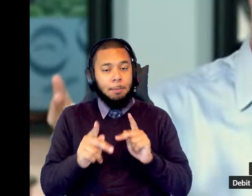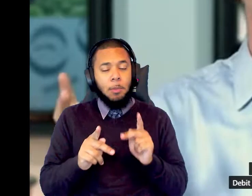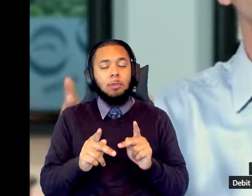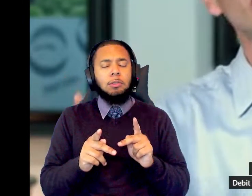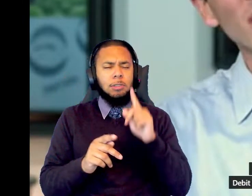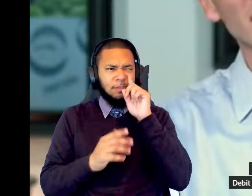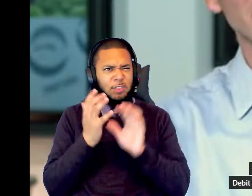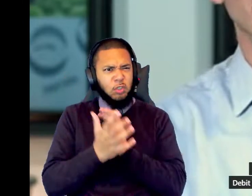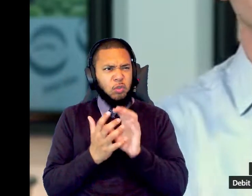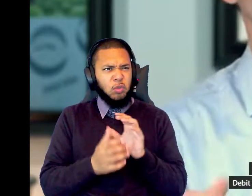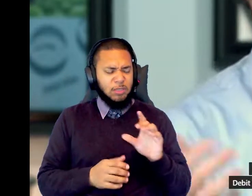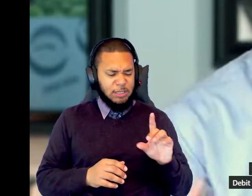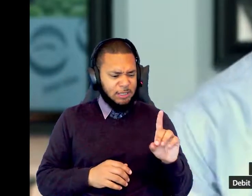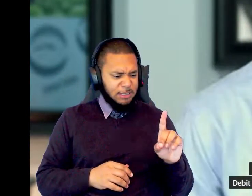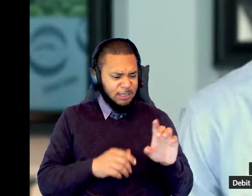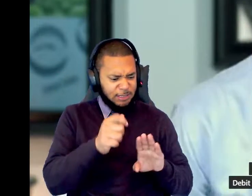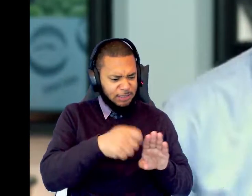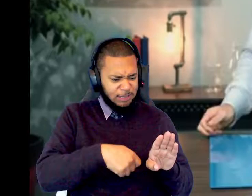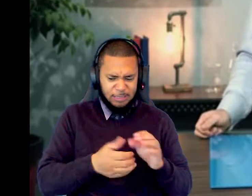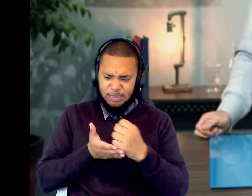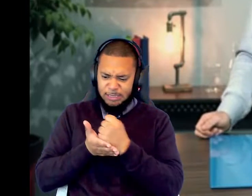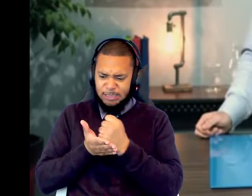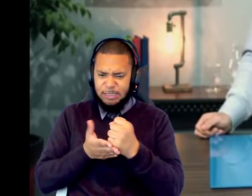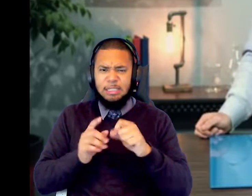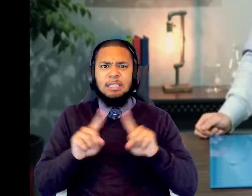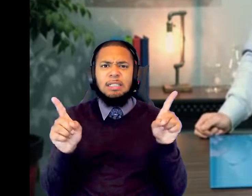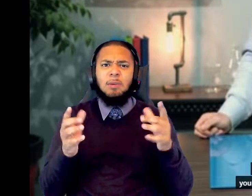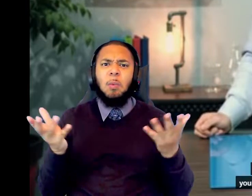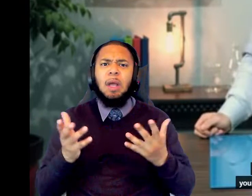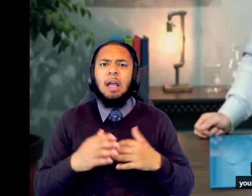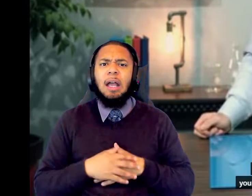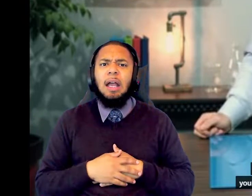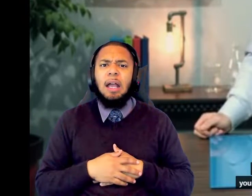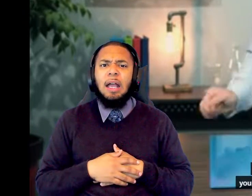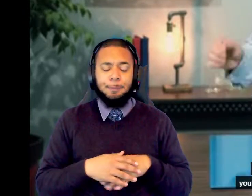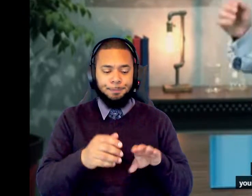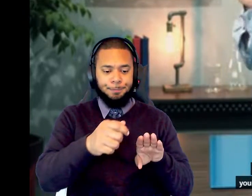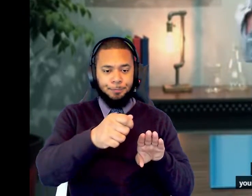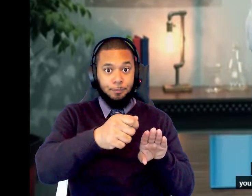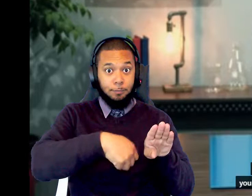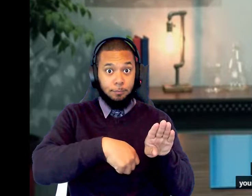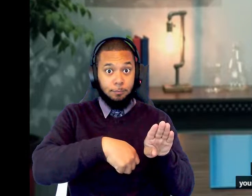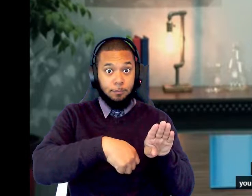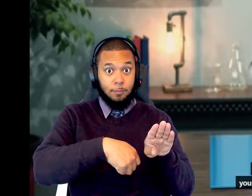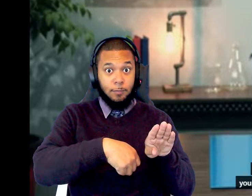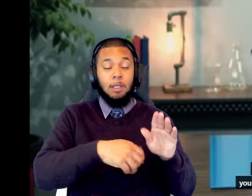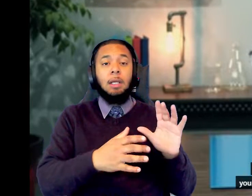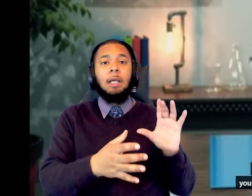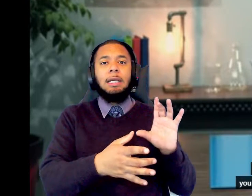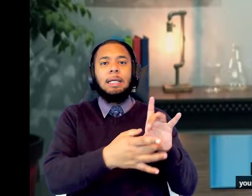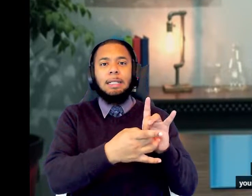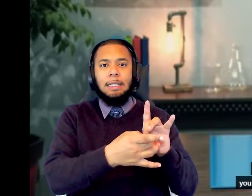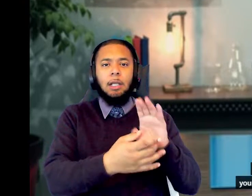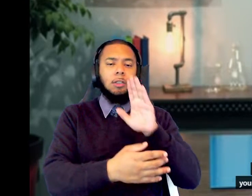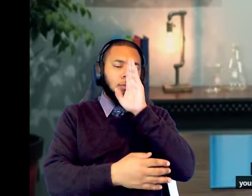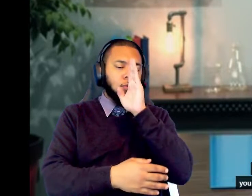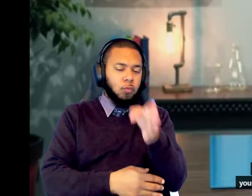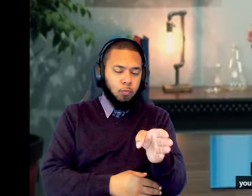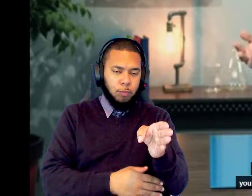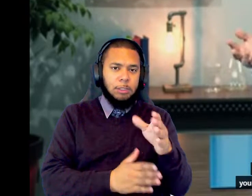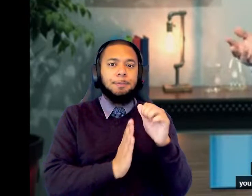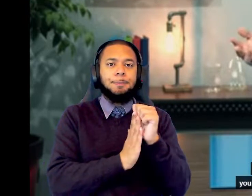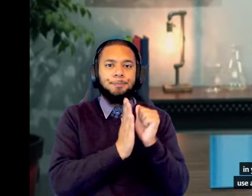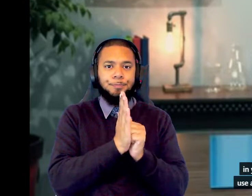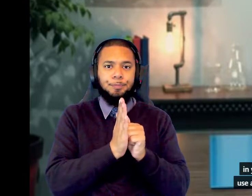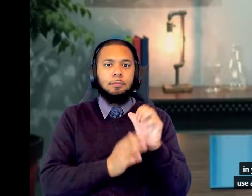card, credit card, what's the difference? A debit card is linked directly to your bank account. So if you